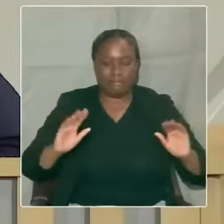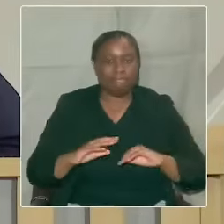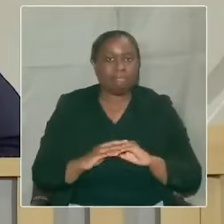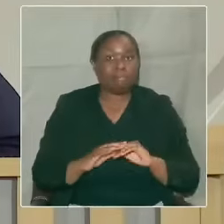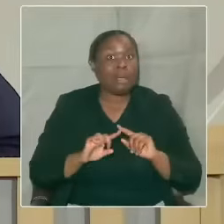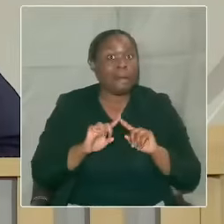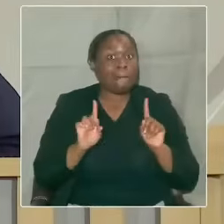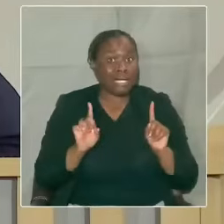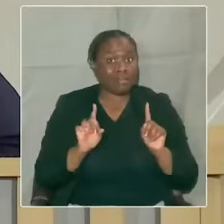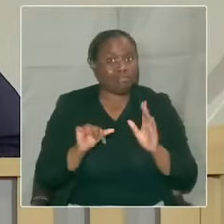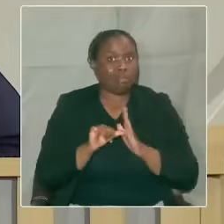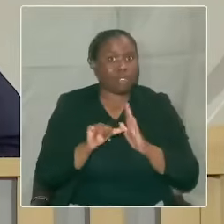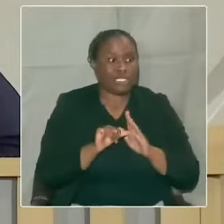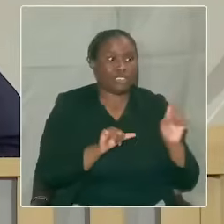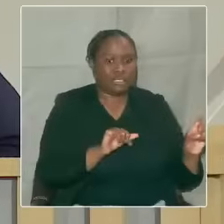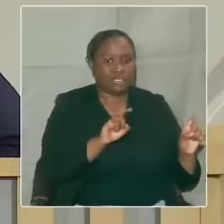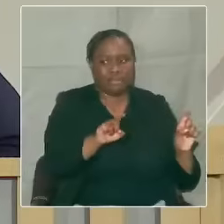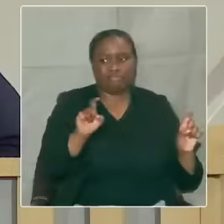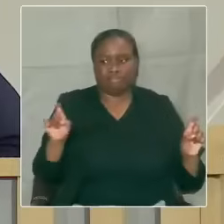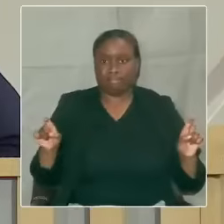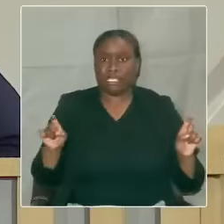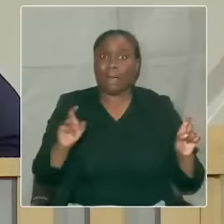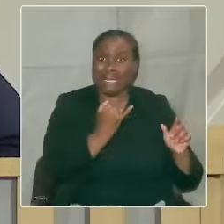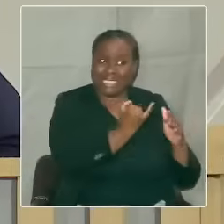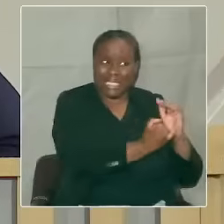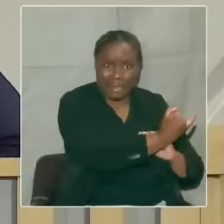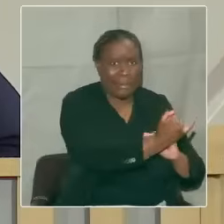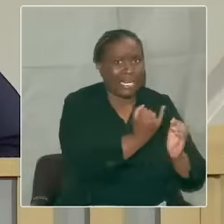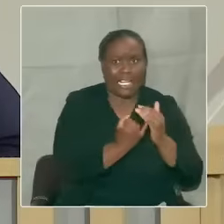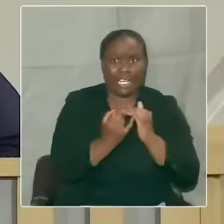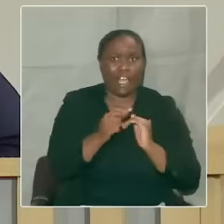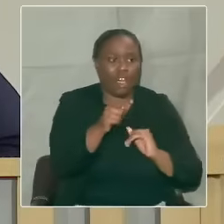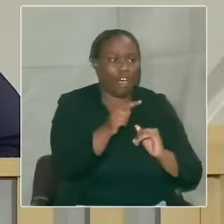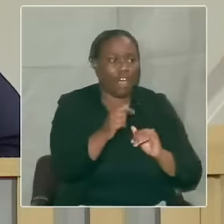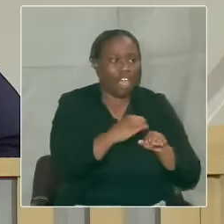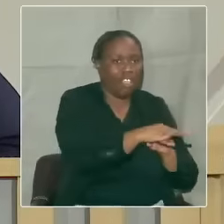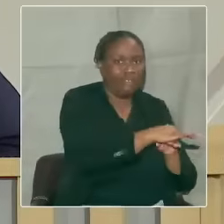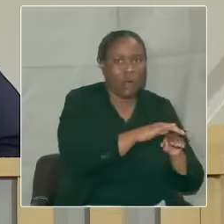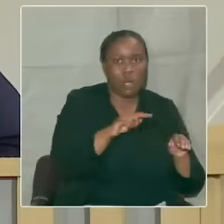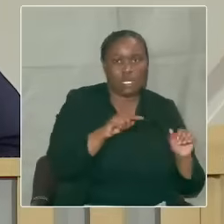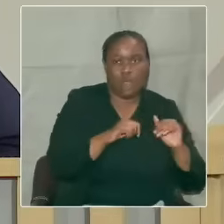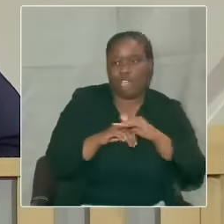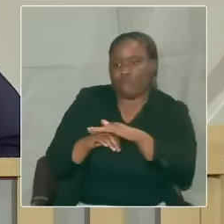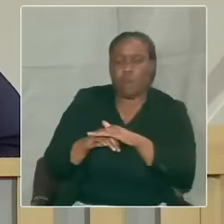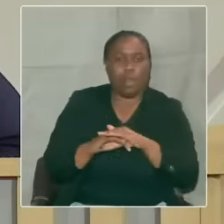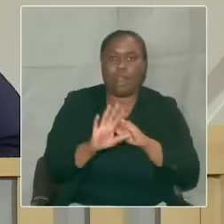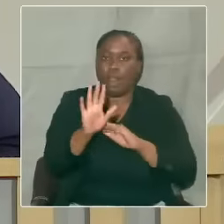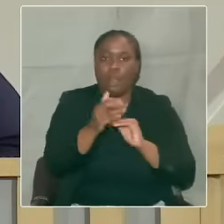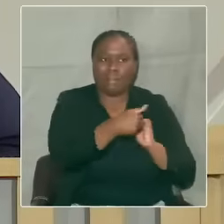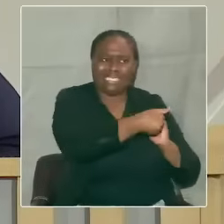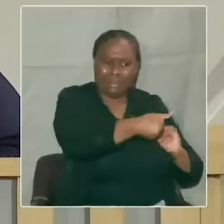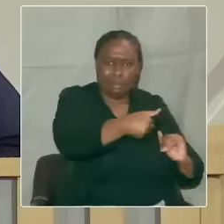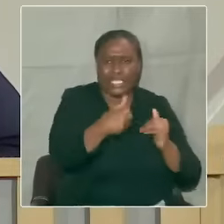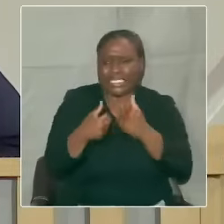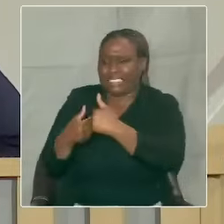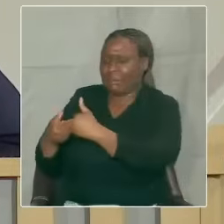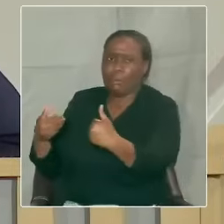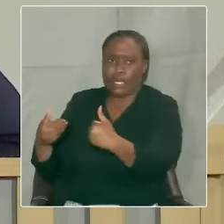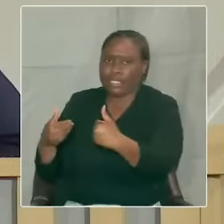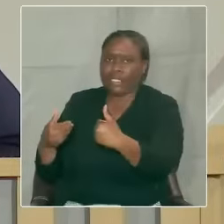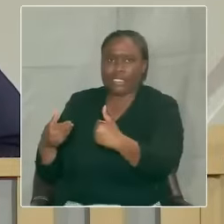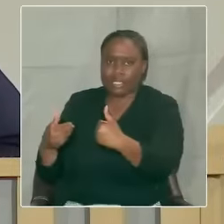each one to remain independent from the other, and no encroachment between